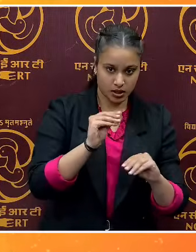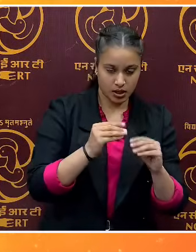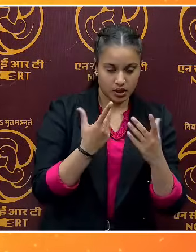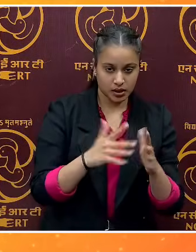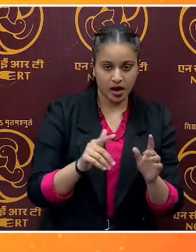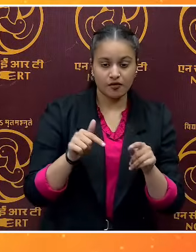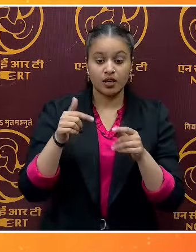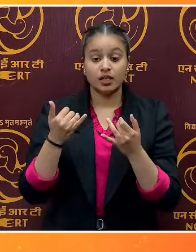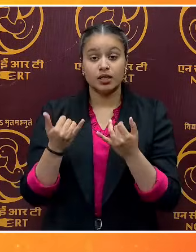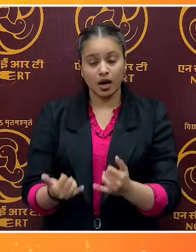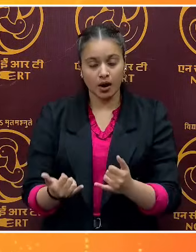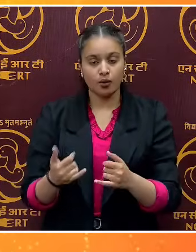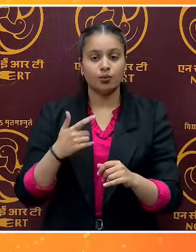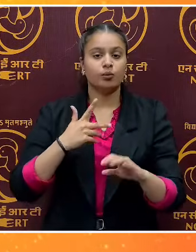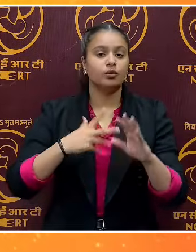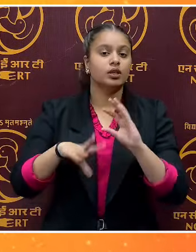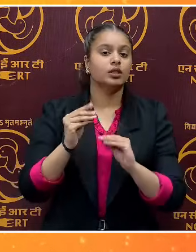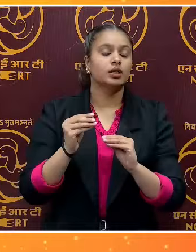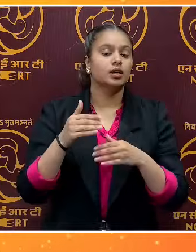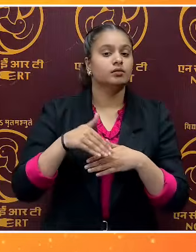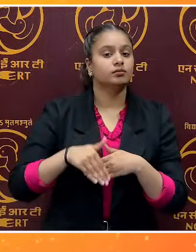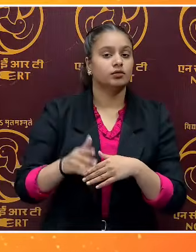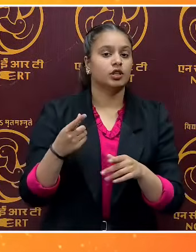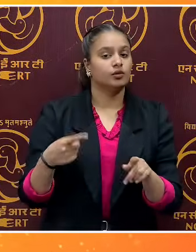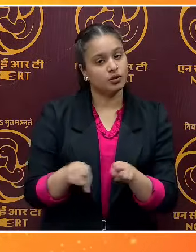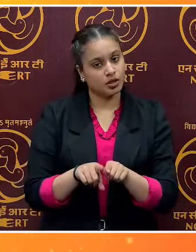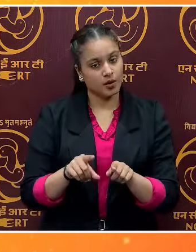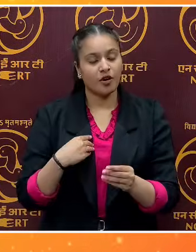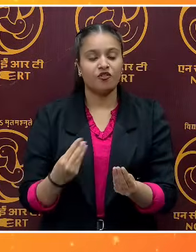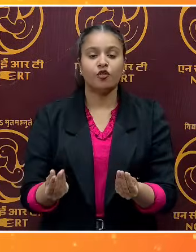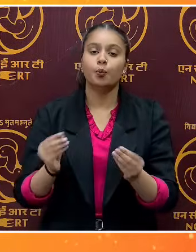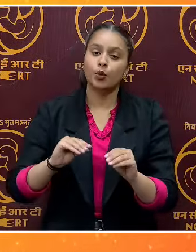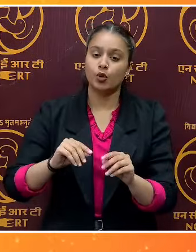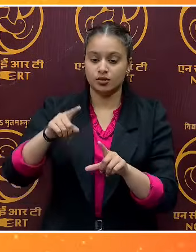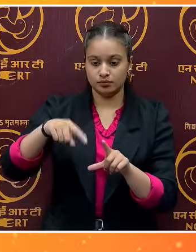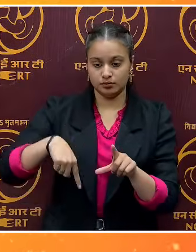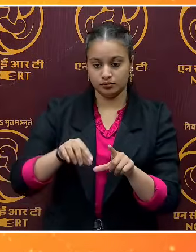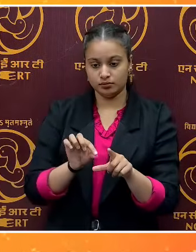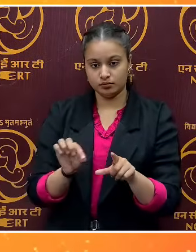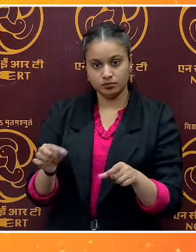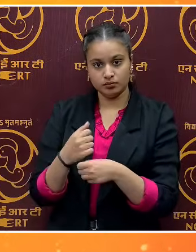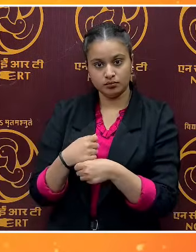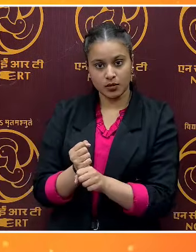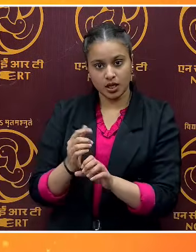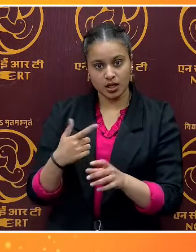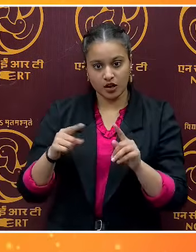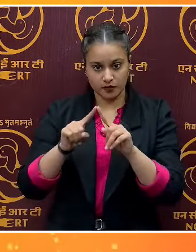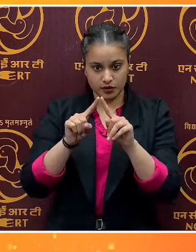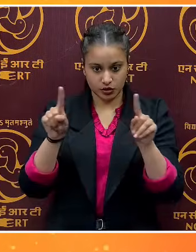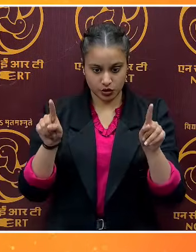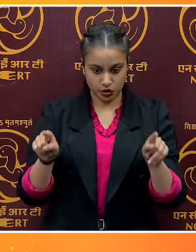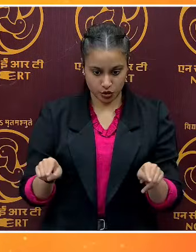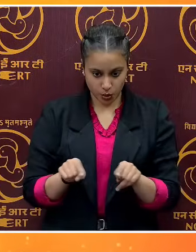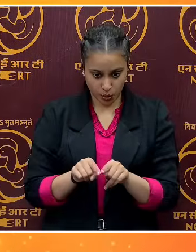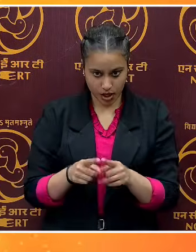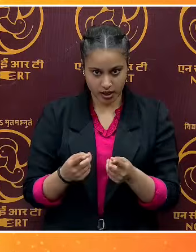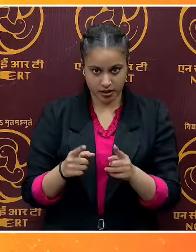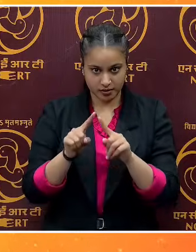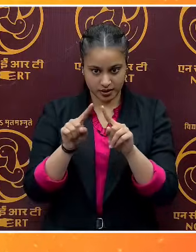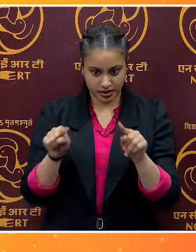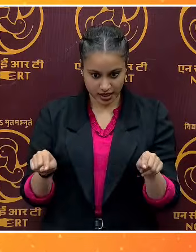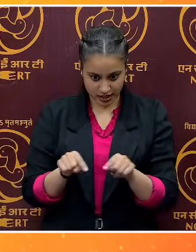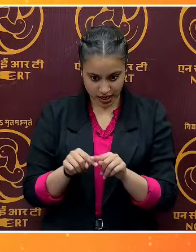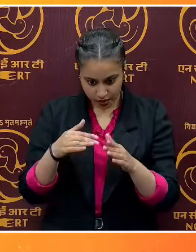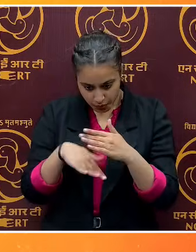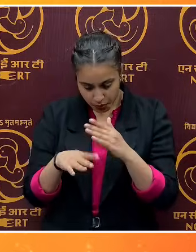had done, and today we are going to continue and we will learn some more constructions like how to draw a square inside a rectangle,